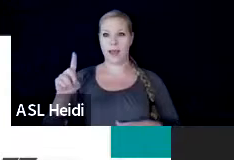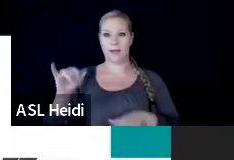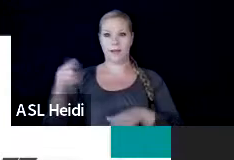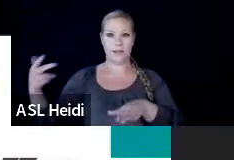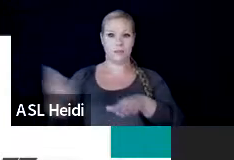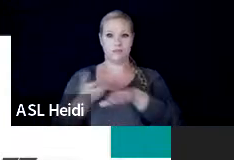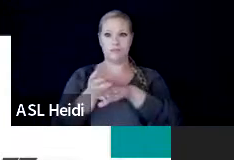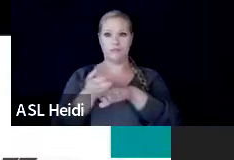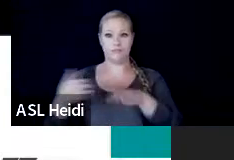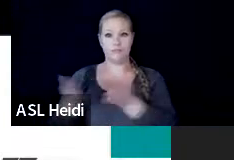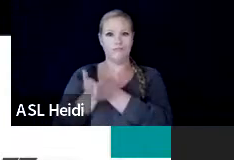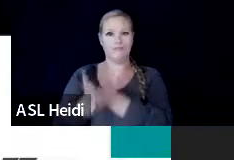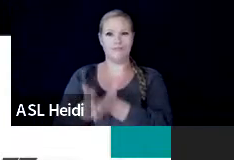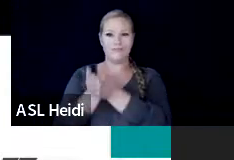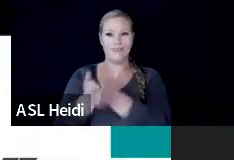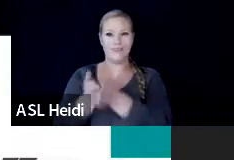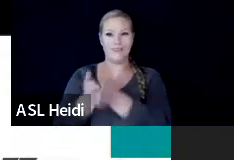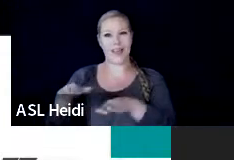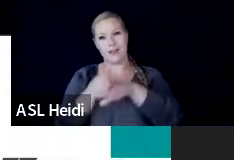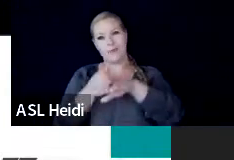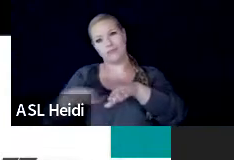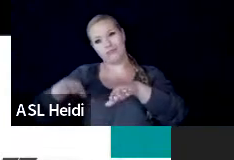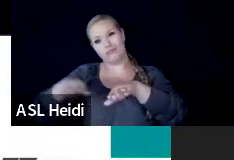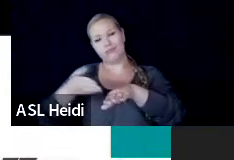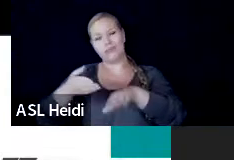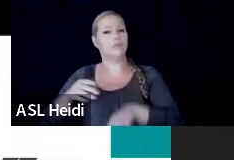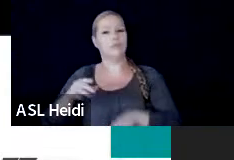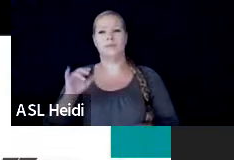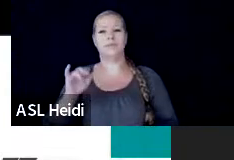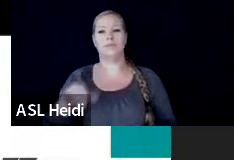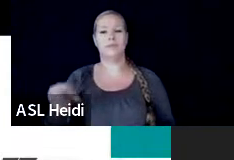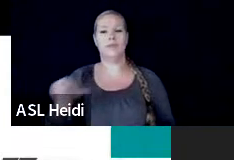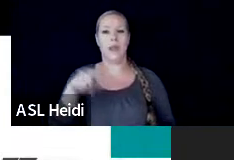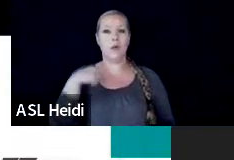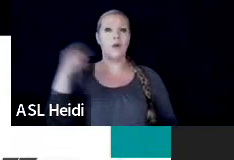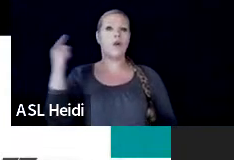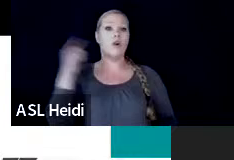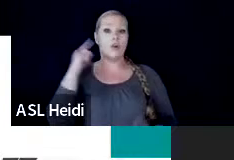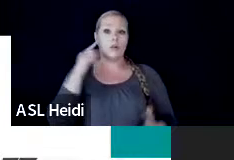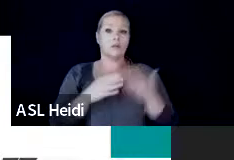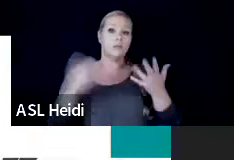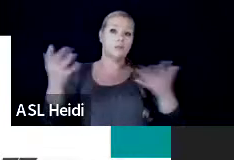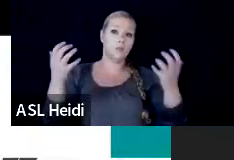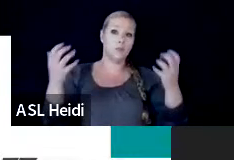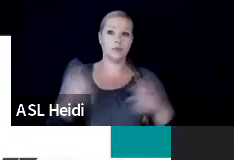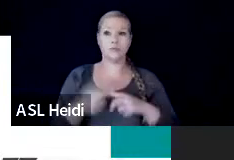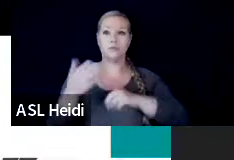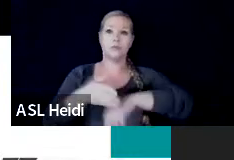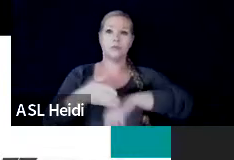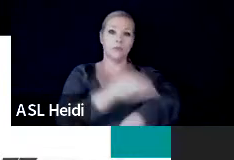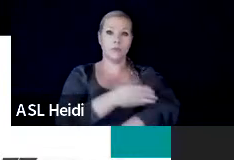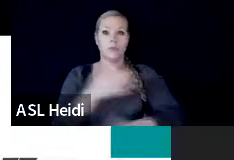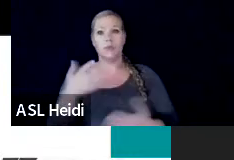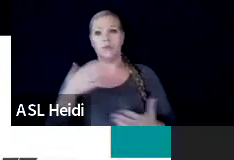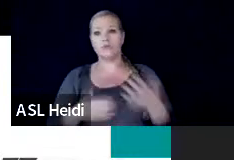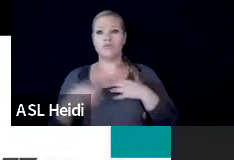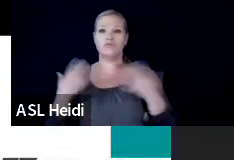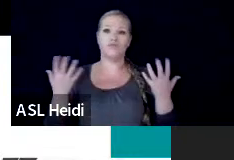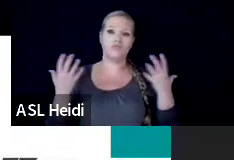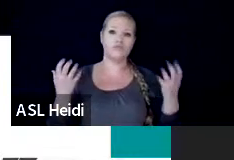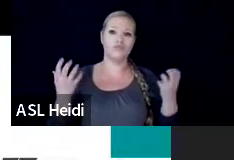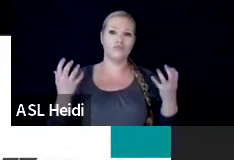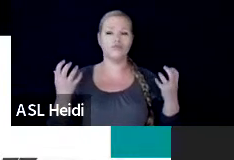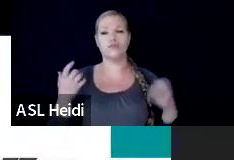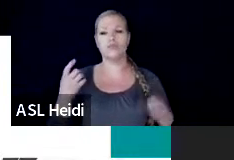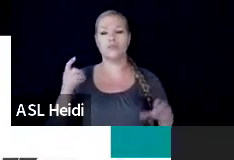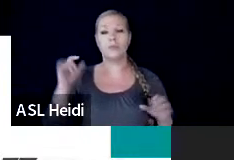heard desires of improving waterfront access, but those that type of thing we haven't developed yet.